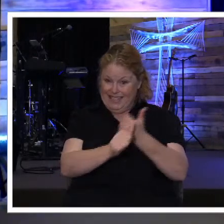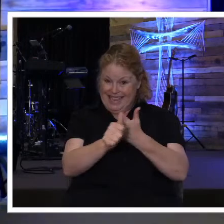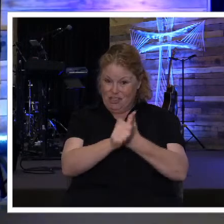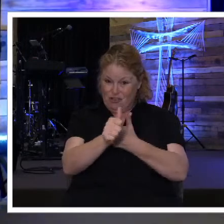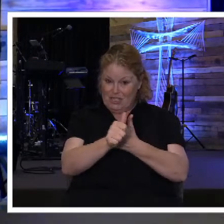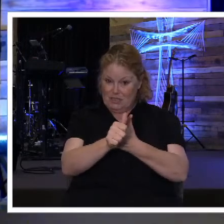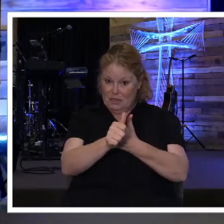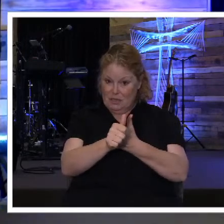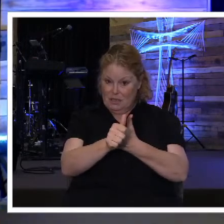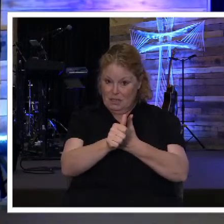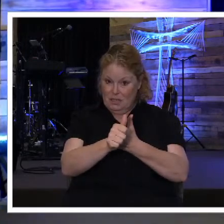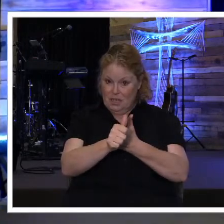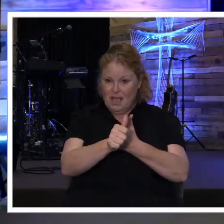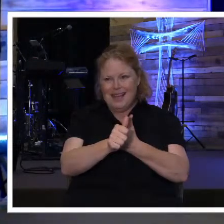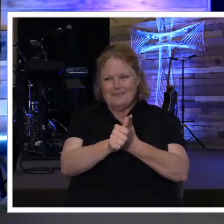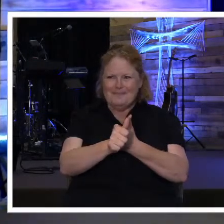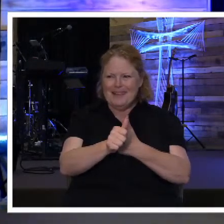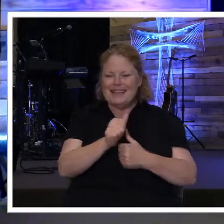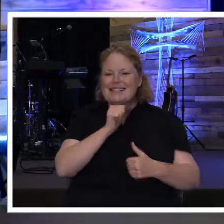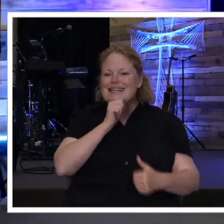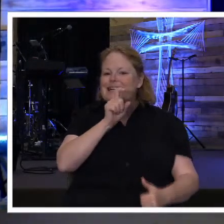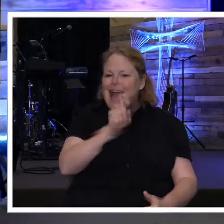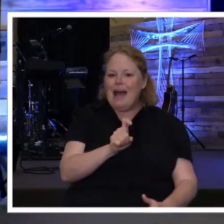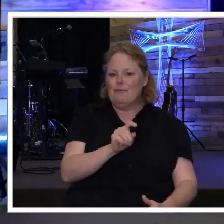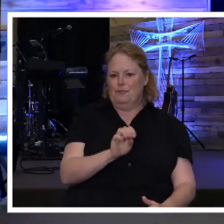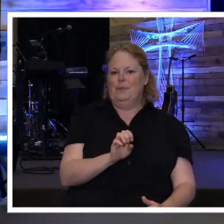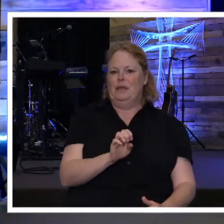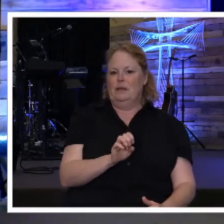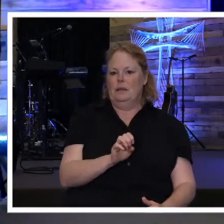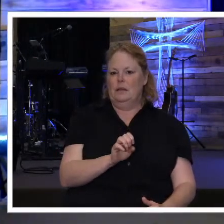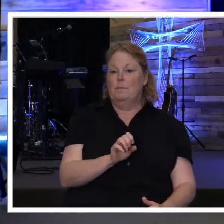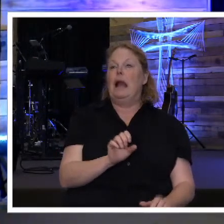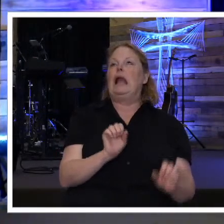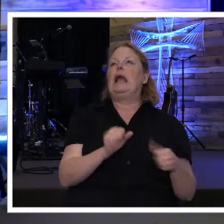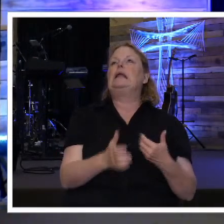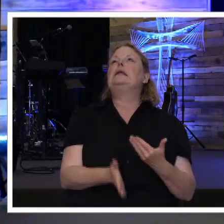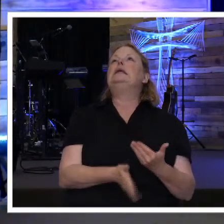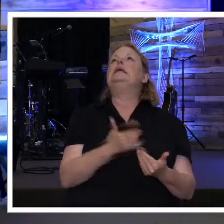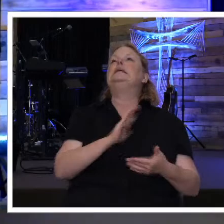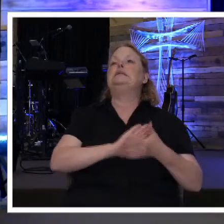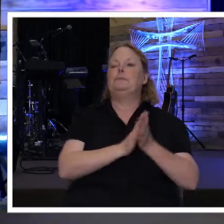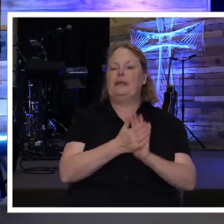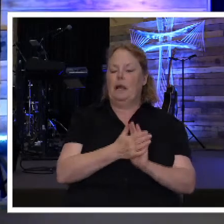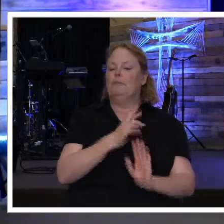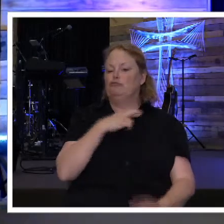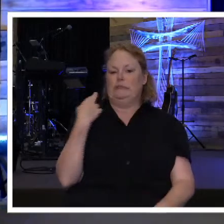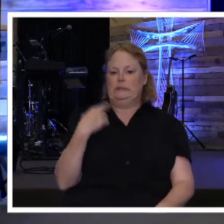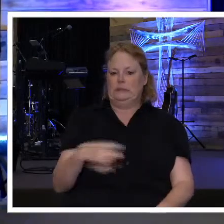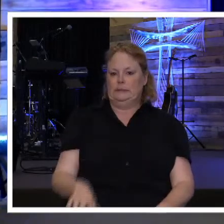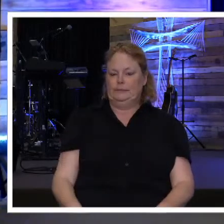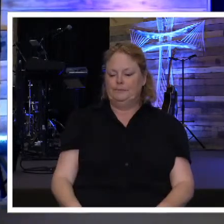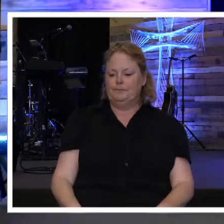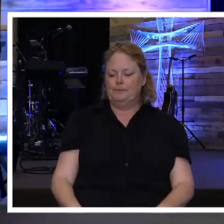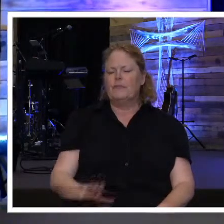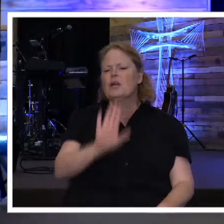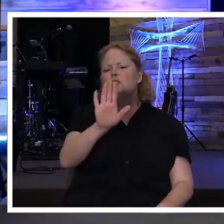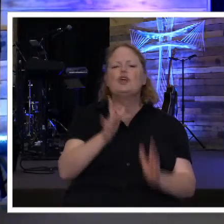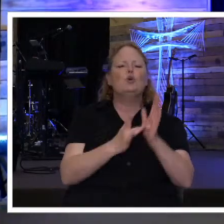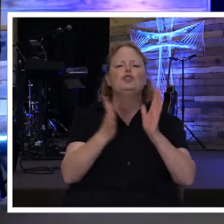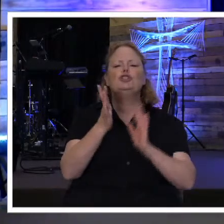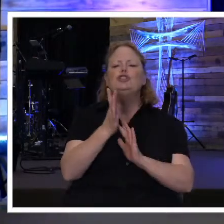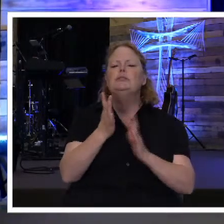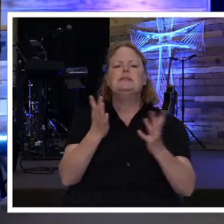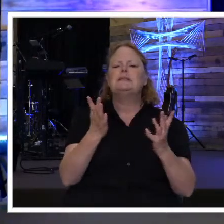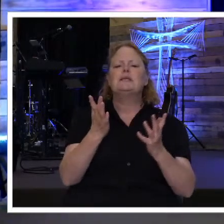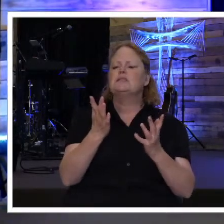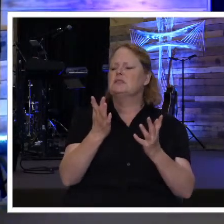have to be dangerous, but it can become so very, very easily. So why then is Jesus pointing out that money can